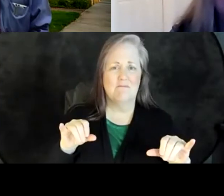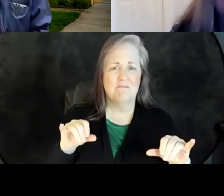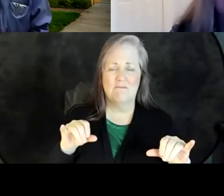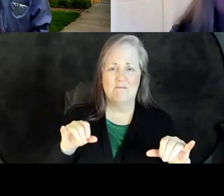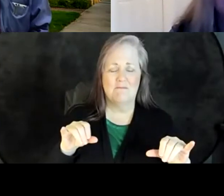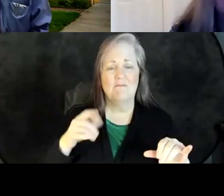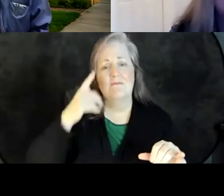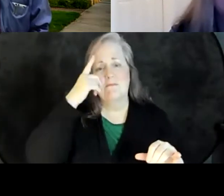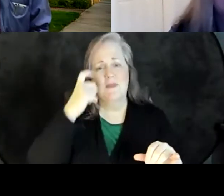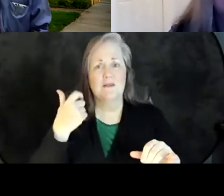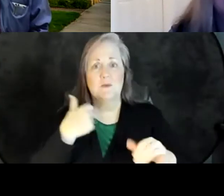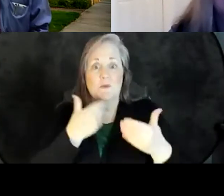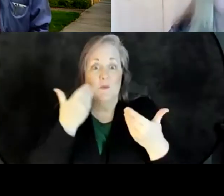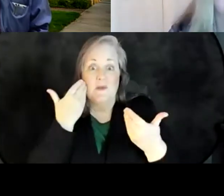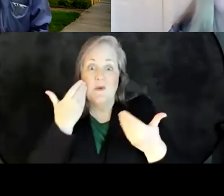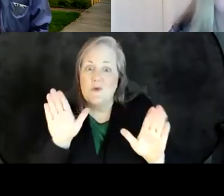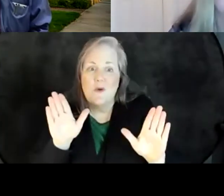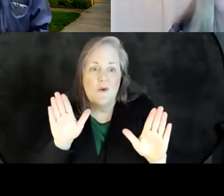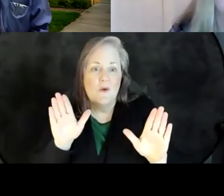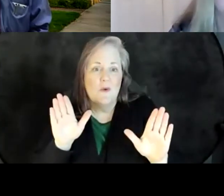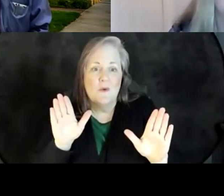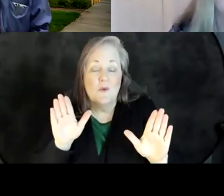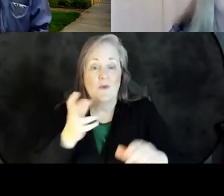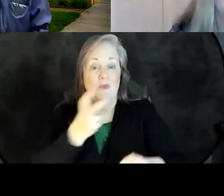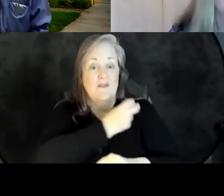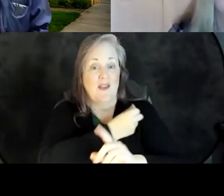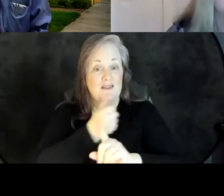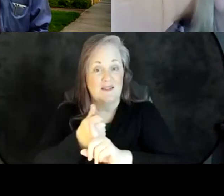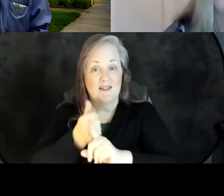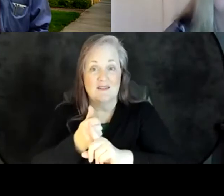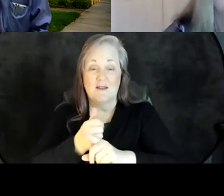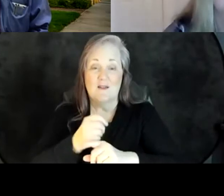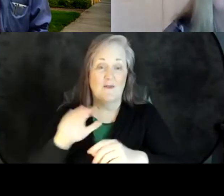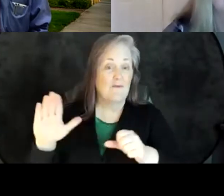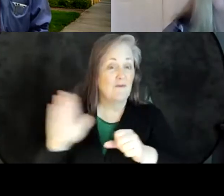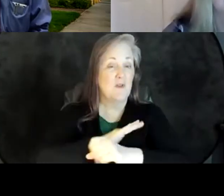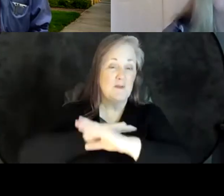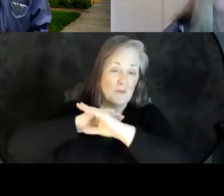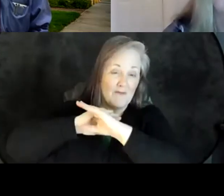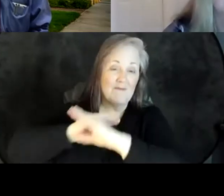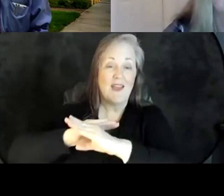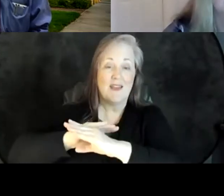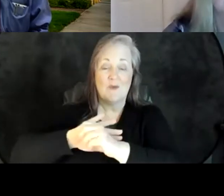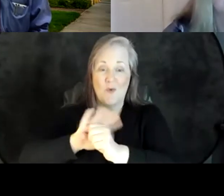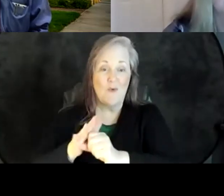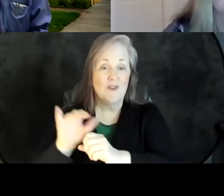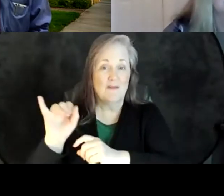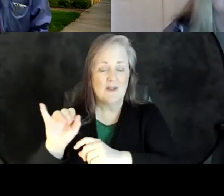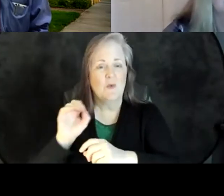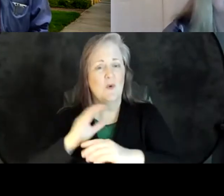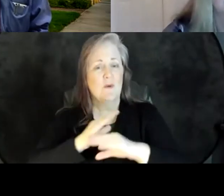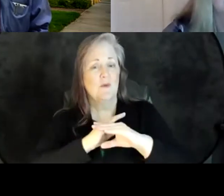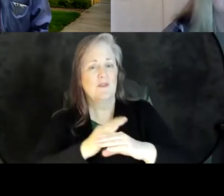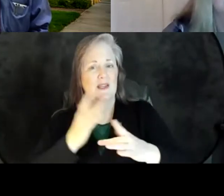that's because we don't really know still whether the vaccines totally prevent infection or whether they prevent